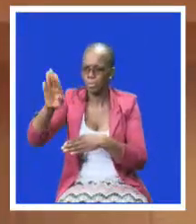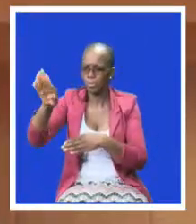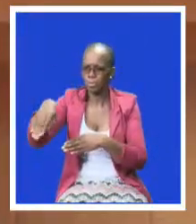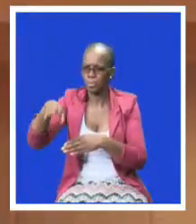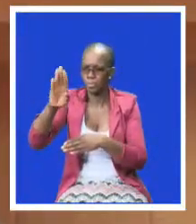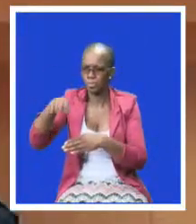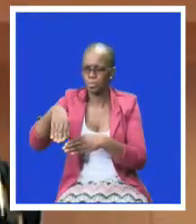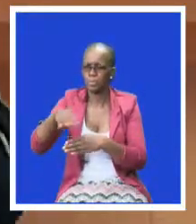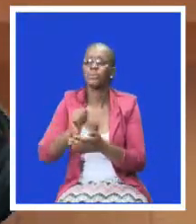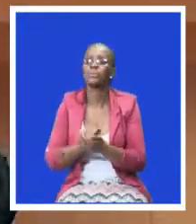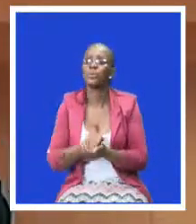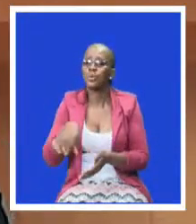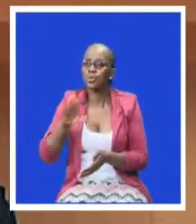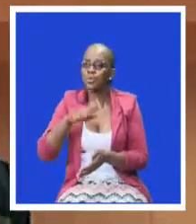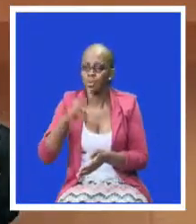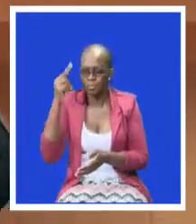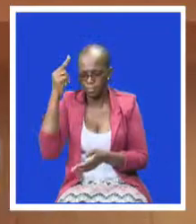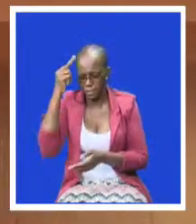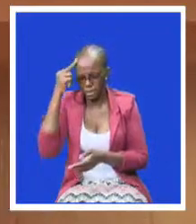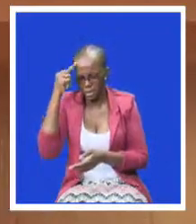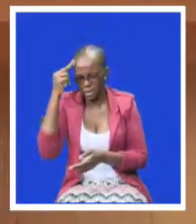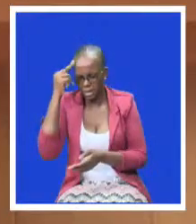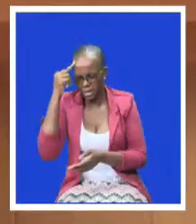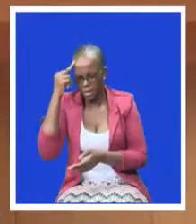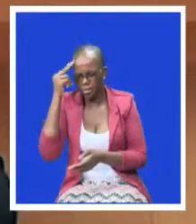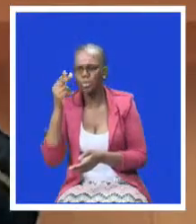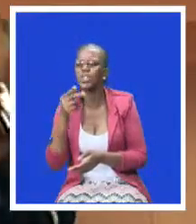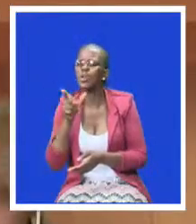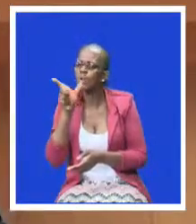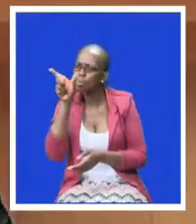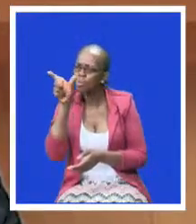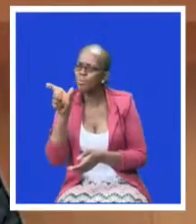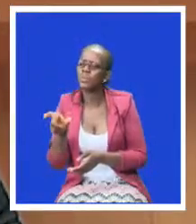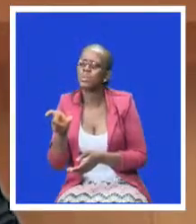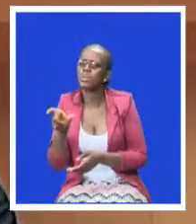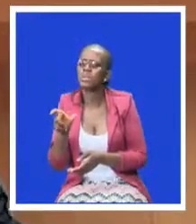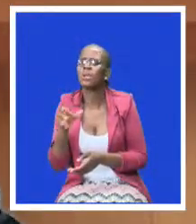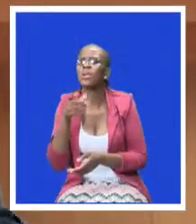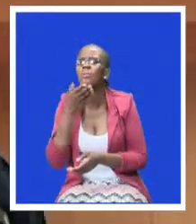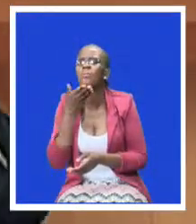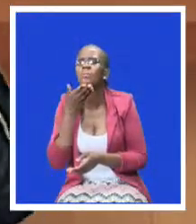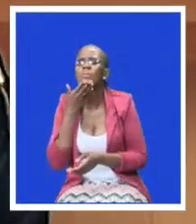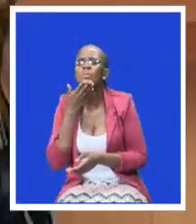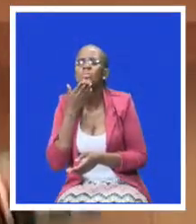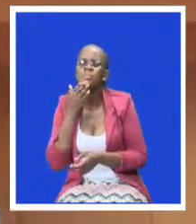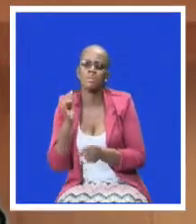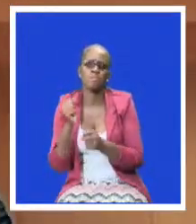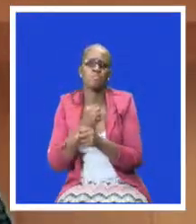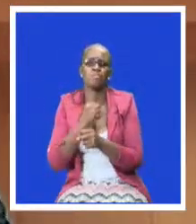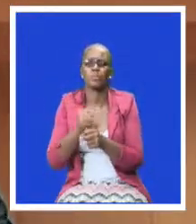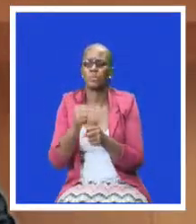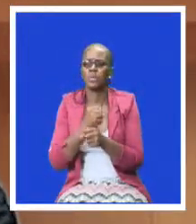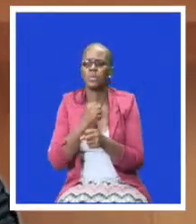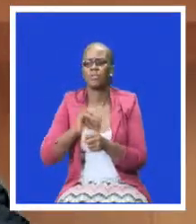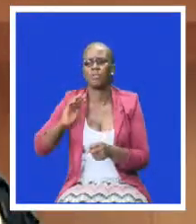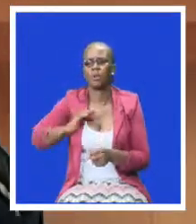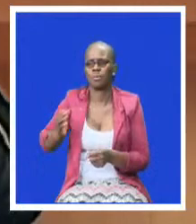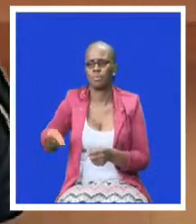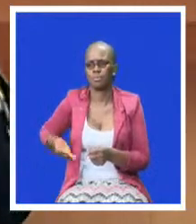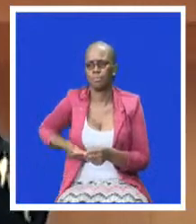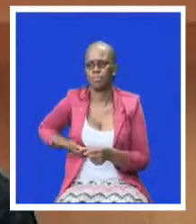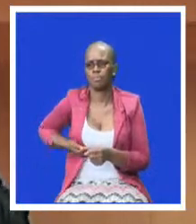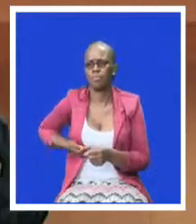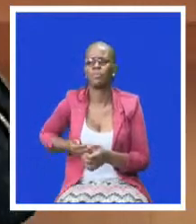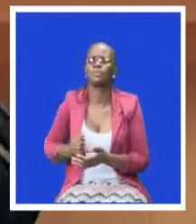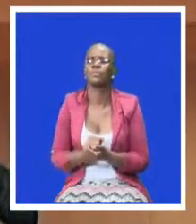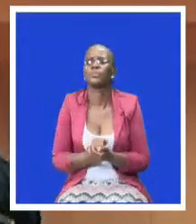a man. This shaman was not a woman, but it was a man. He was a mouthpiece. He was the